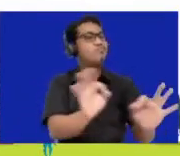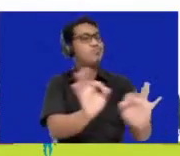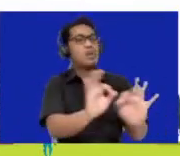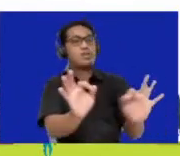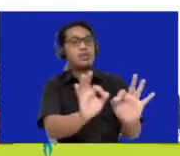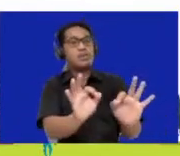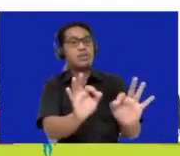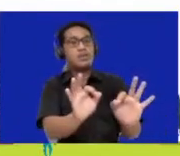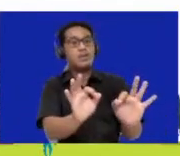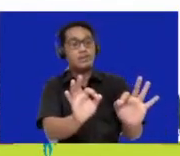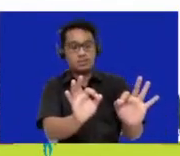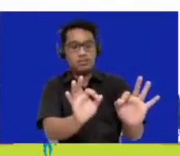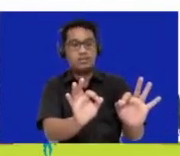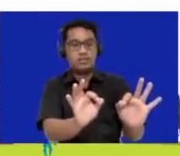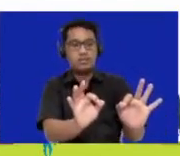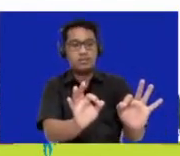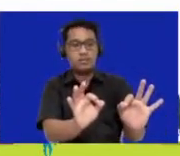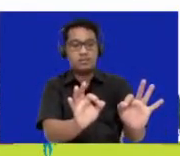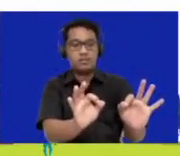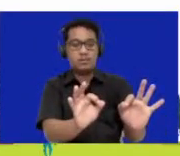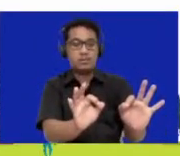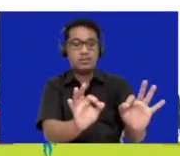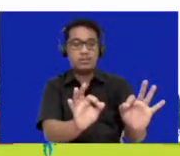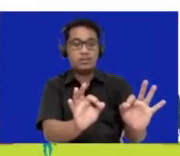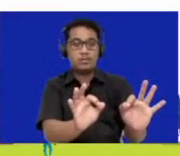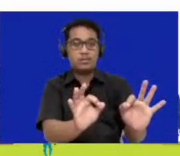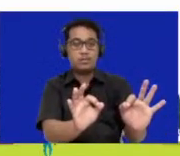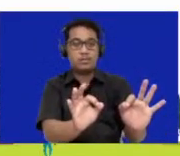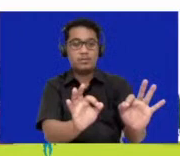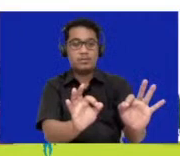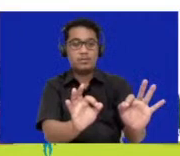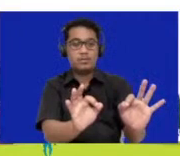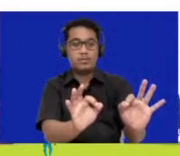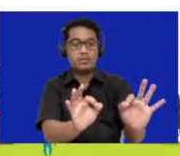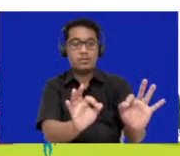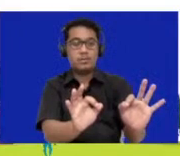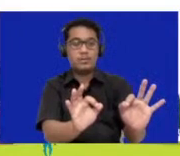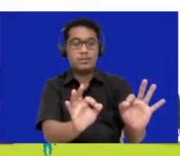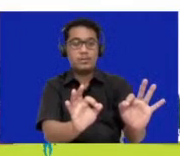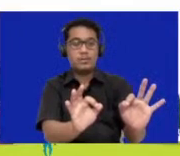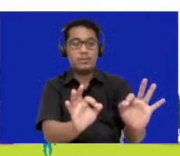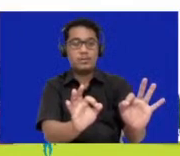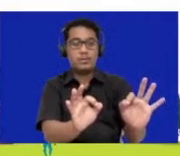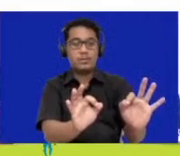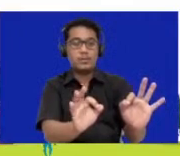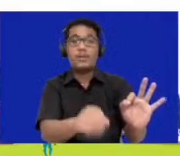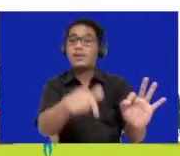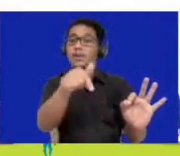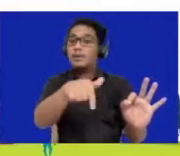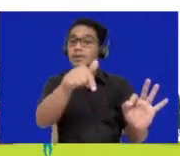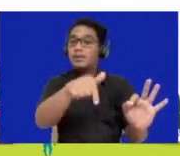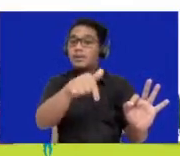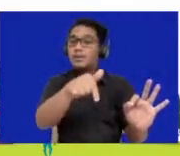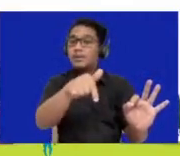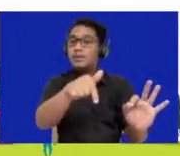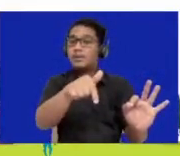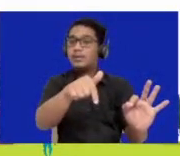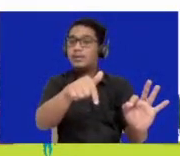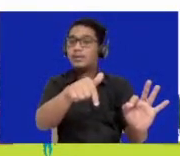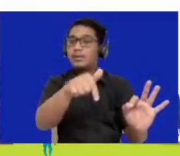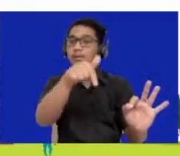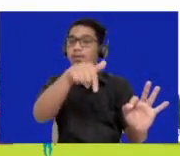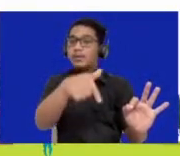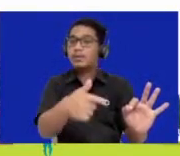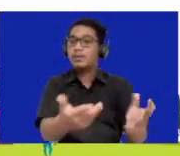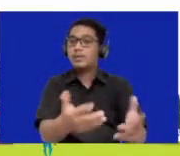change by and for the community itself. This is the core essence of sector preparedness program, which is dedicating to